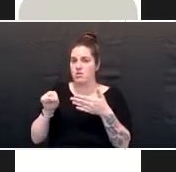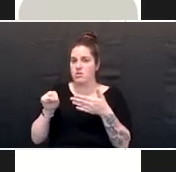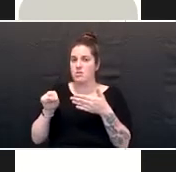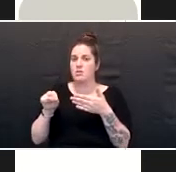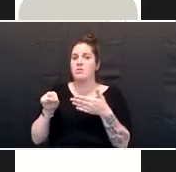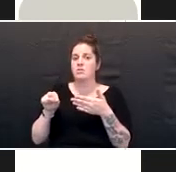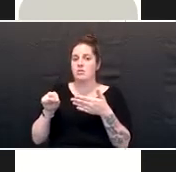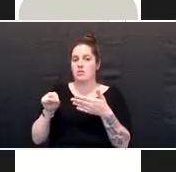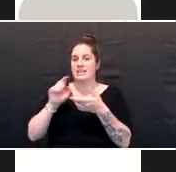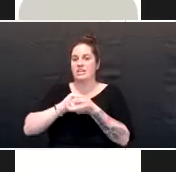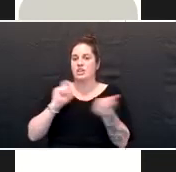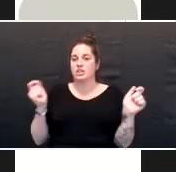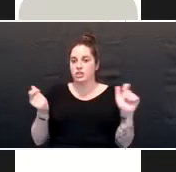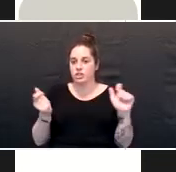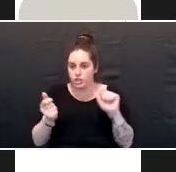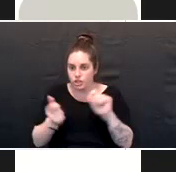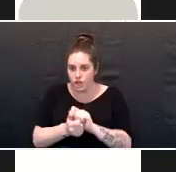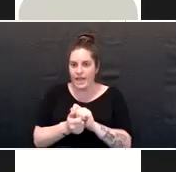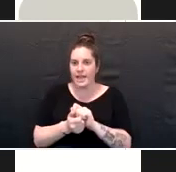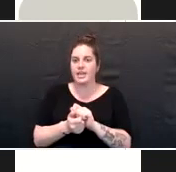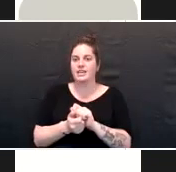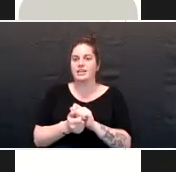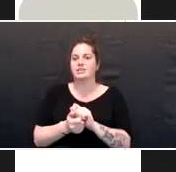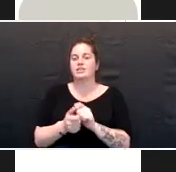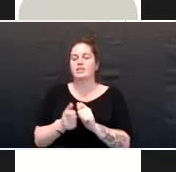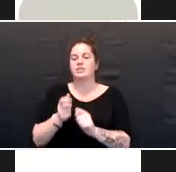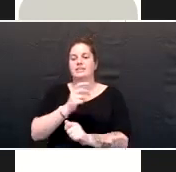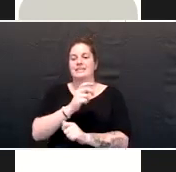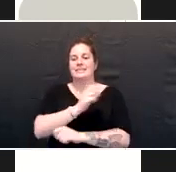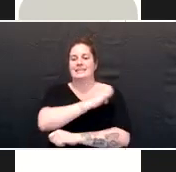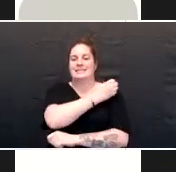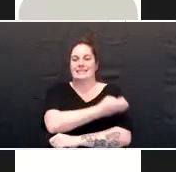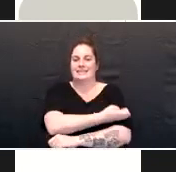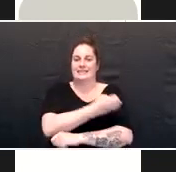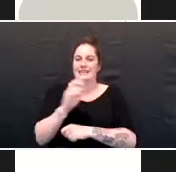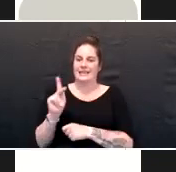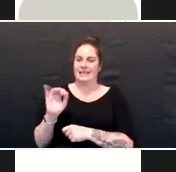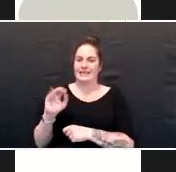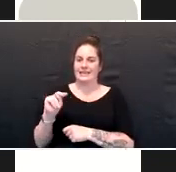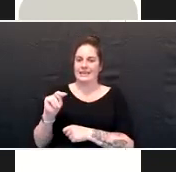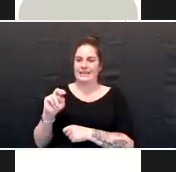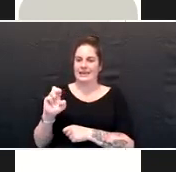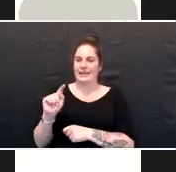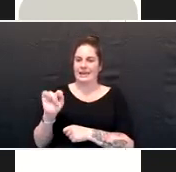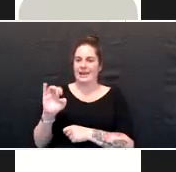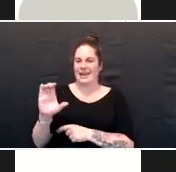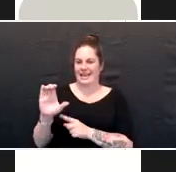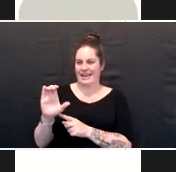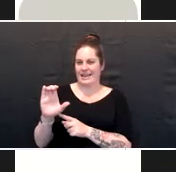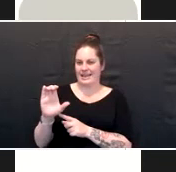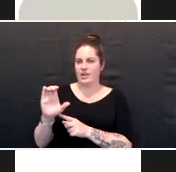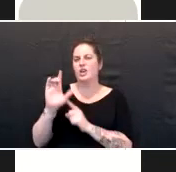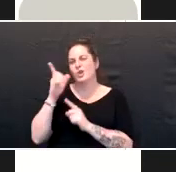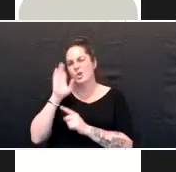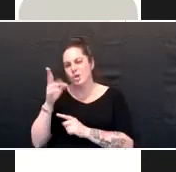the change in kinetic energy, delta KE. A lot of times you'll see kinetic energy